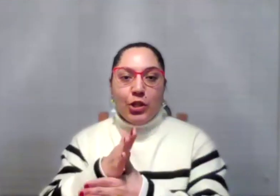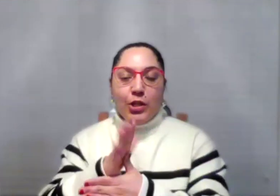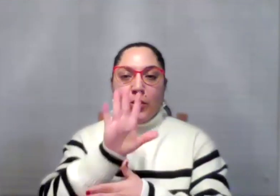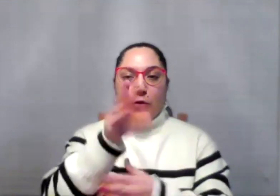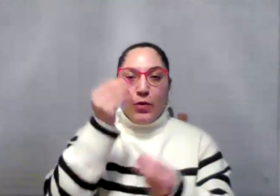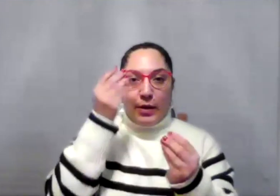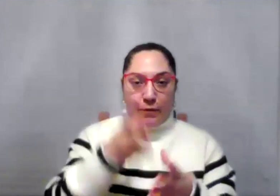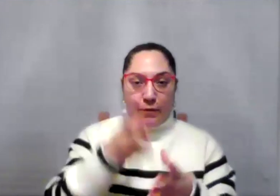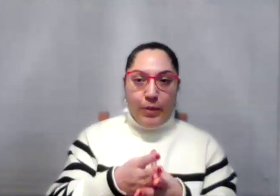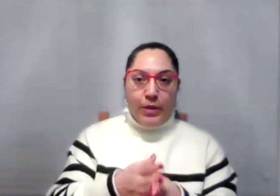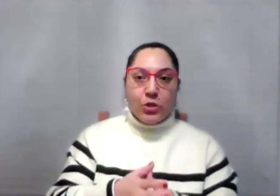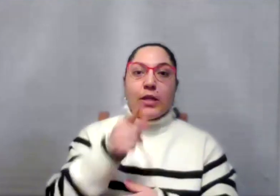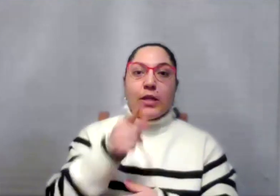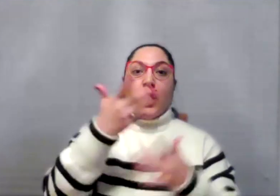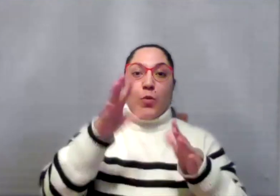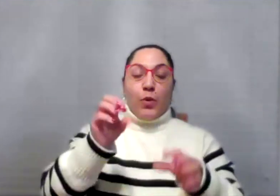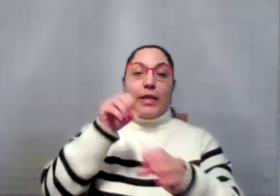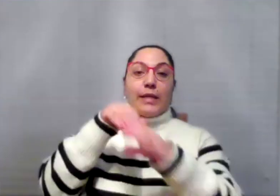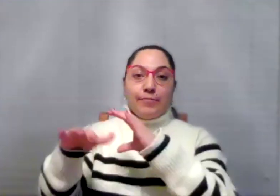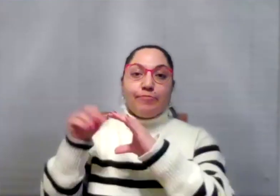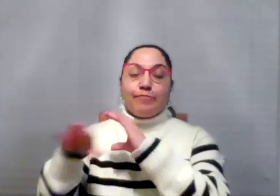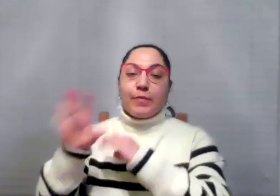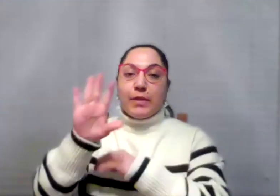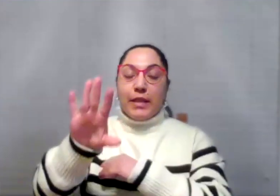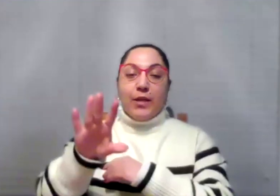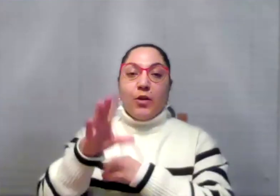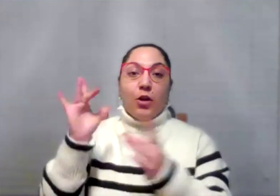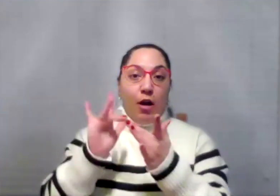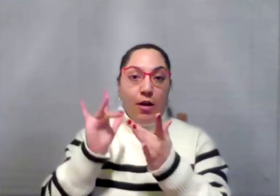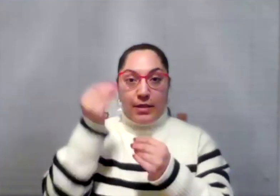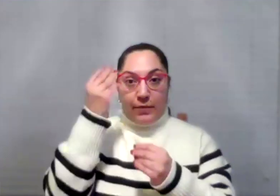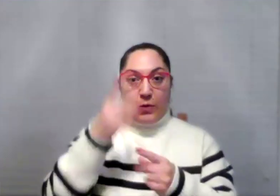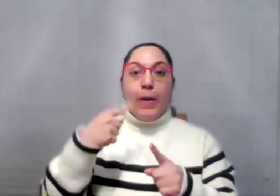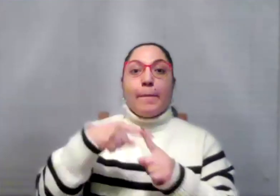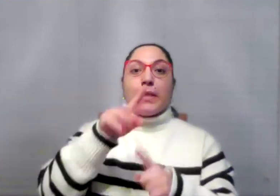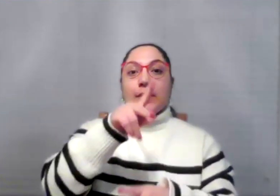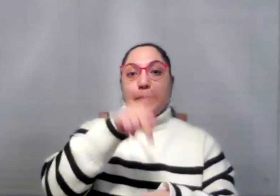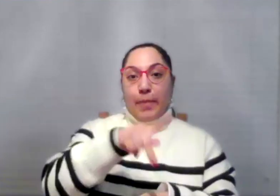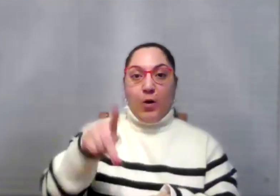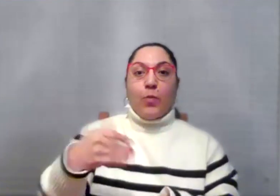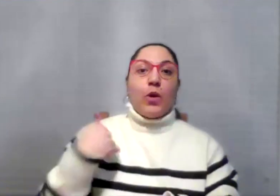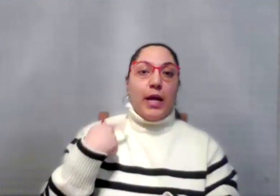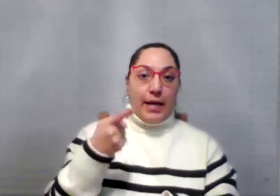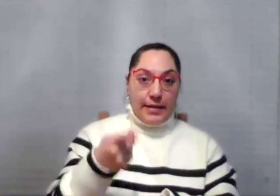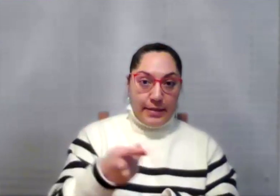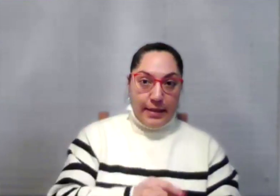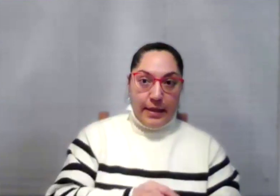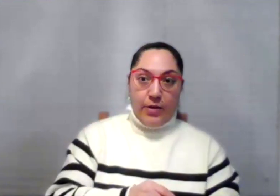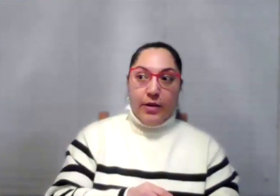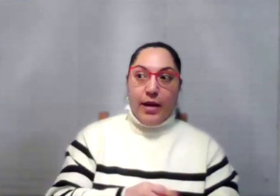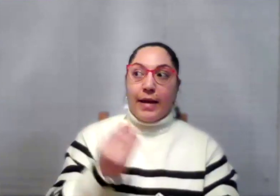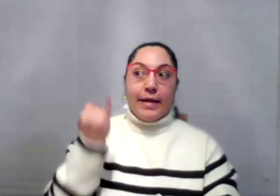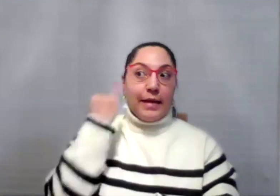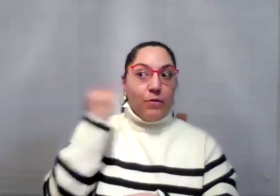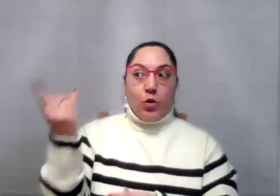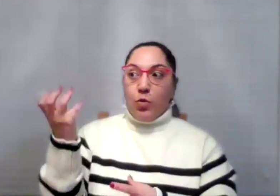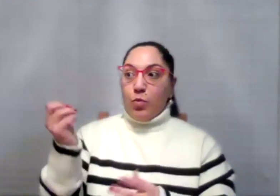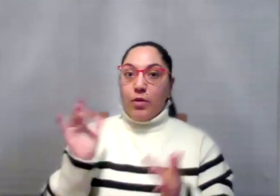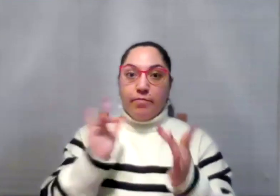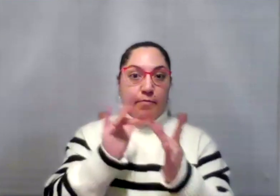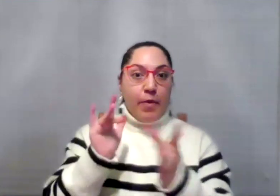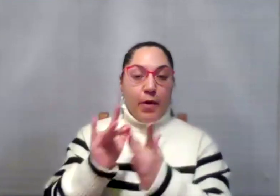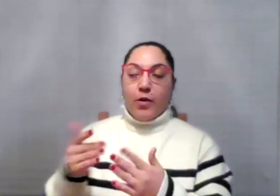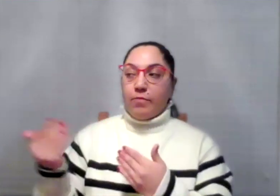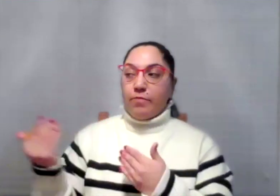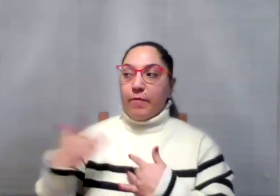both sent their contacts, and it's on the PowerPoint. So if you have any specific questions, please feel free to out